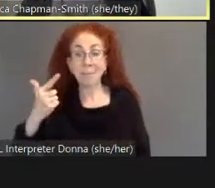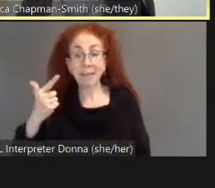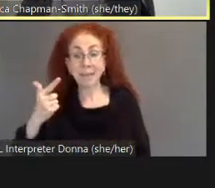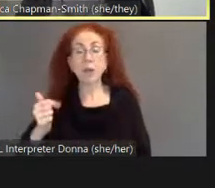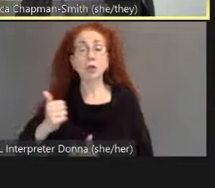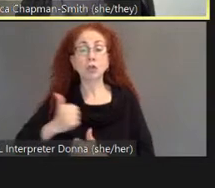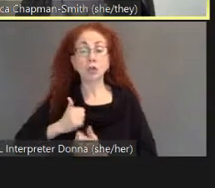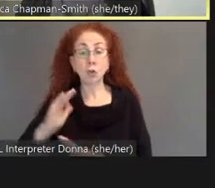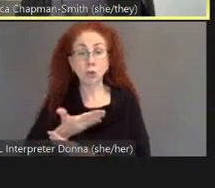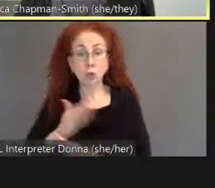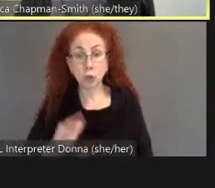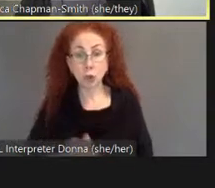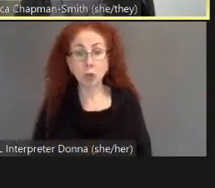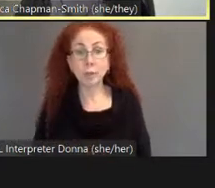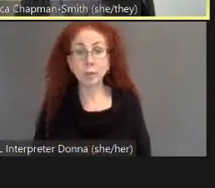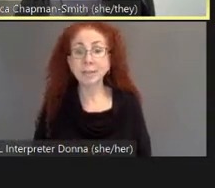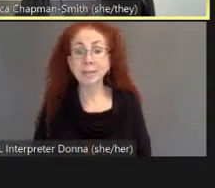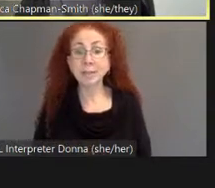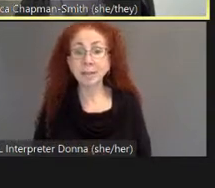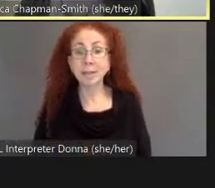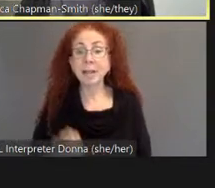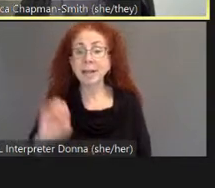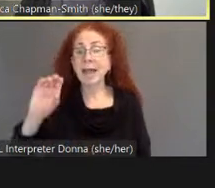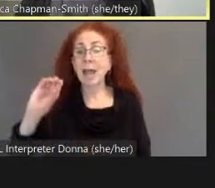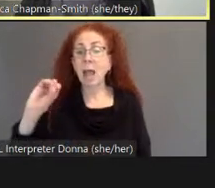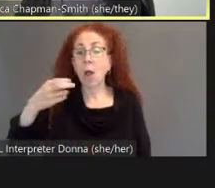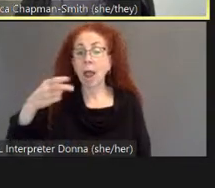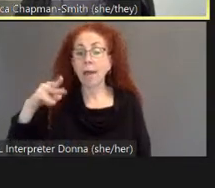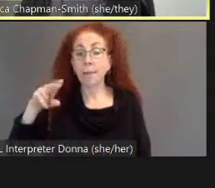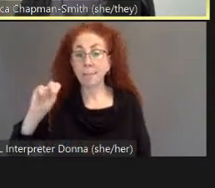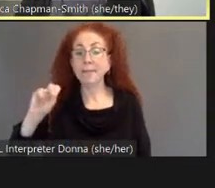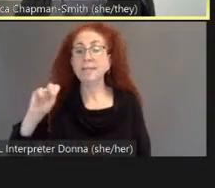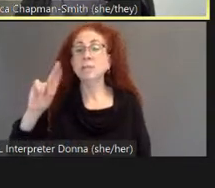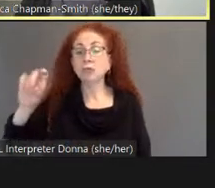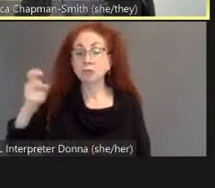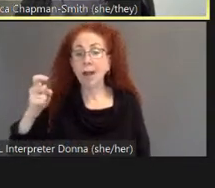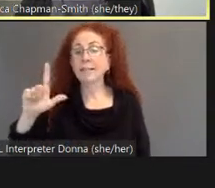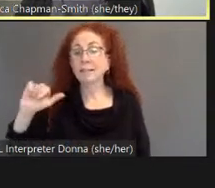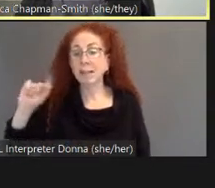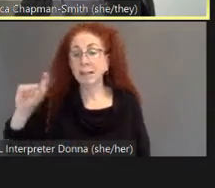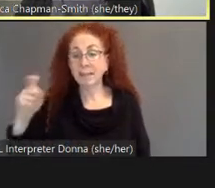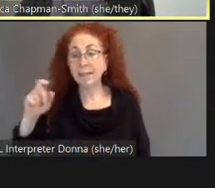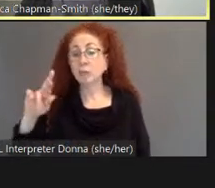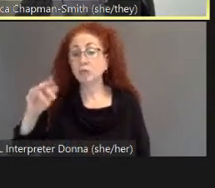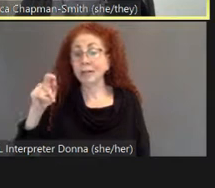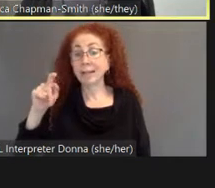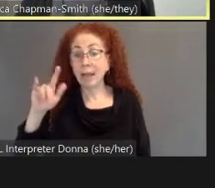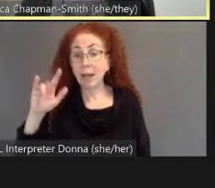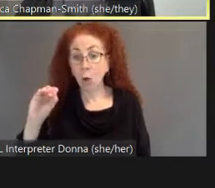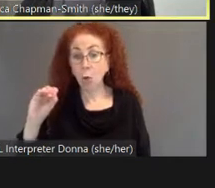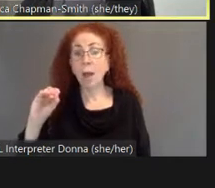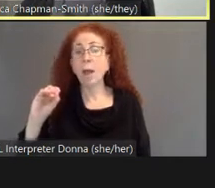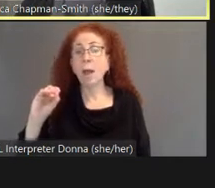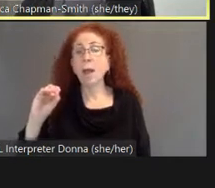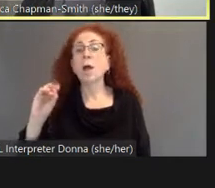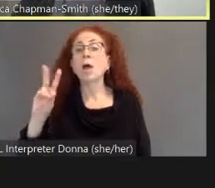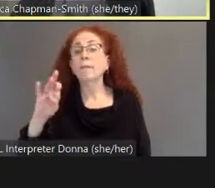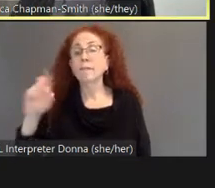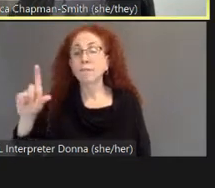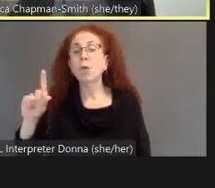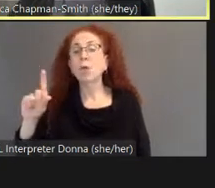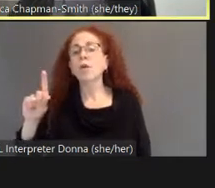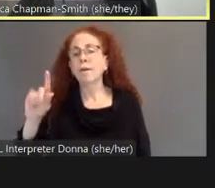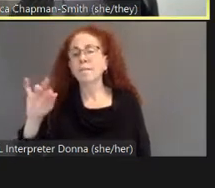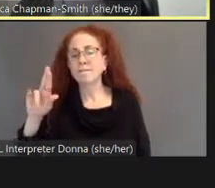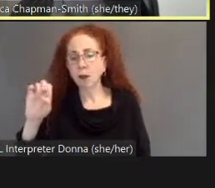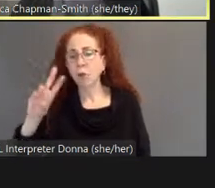Soldier Songs, Oedipus Rex and Lilacs, Rigoletto, and Vocal Fireworks